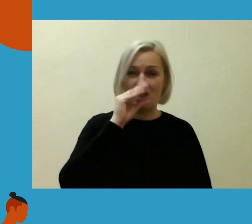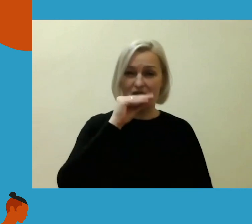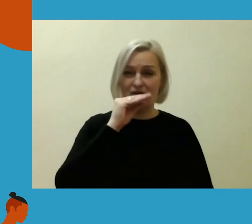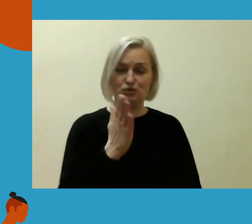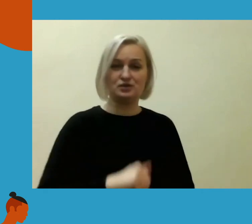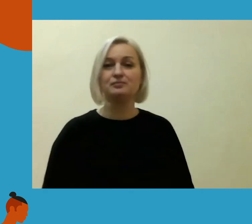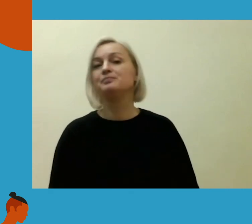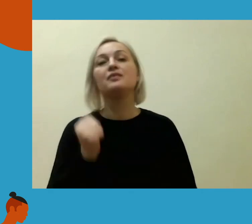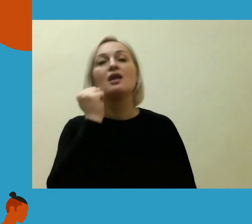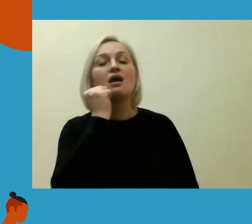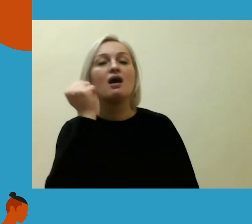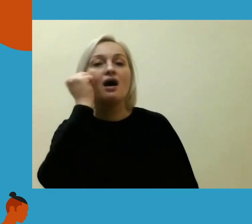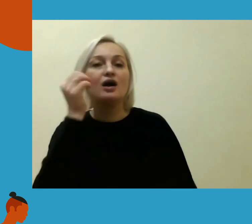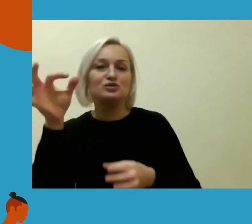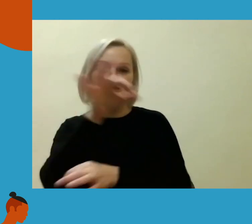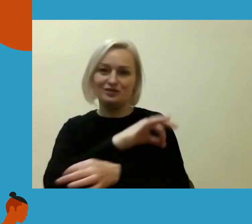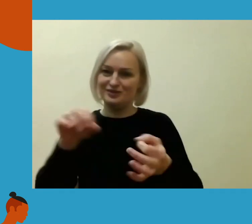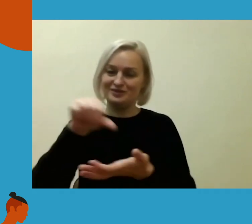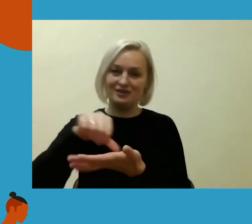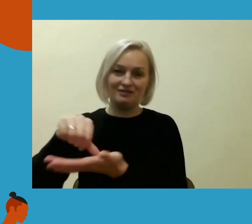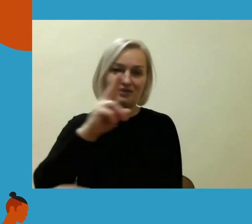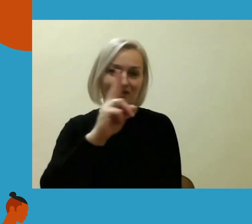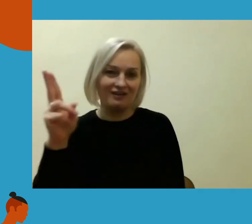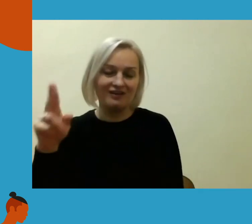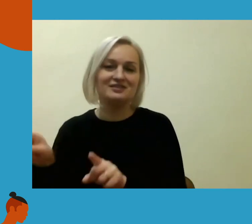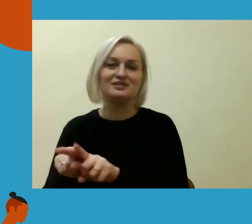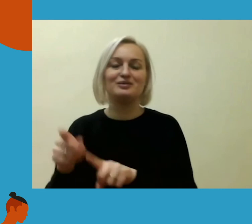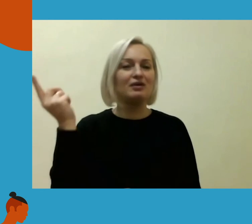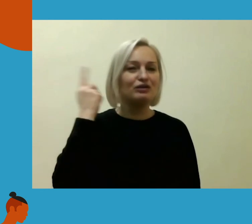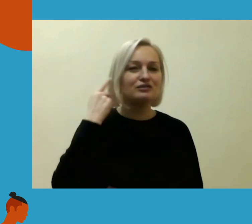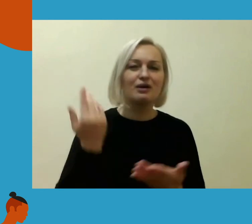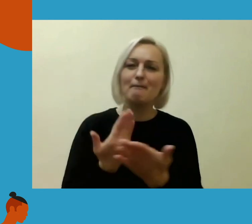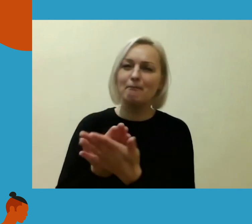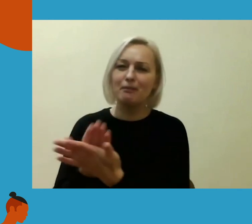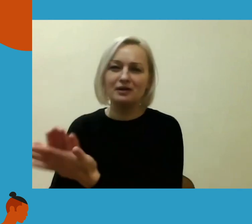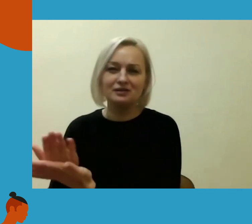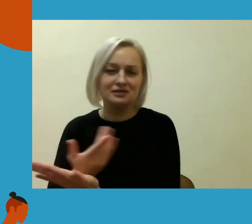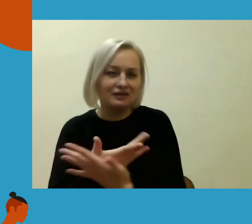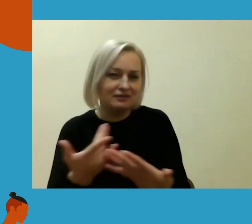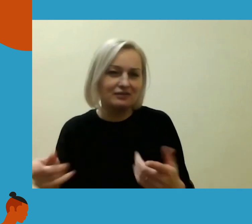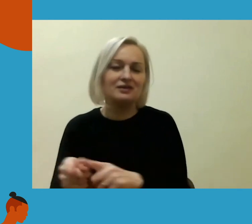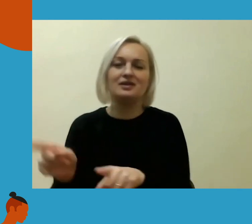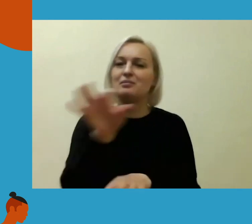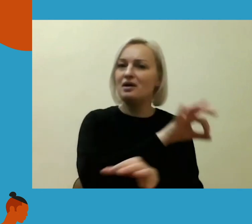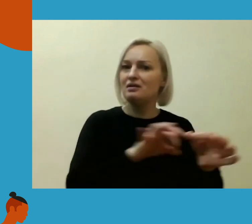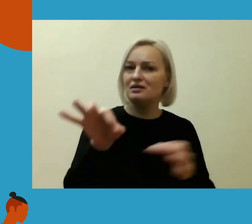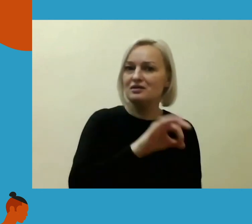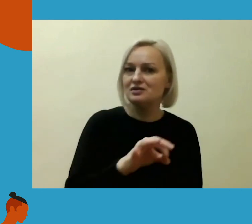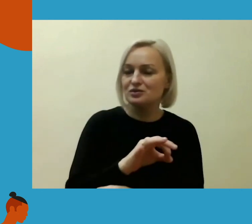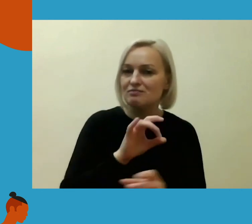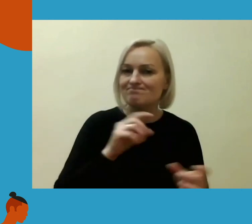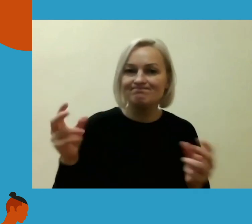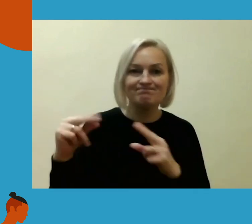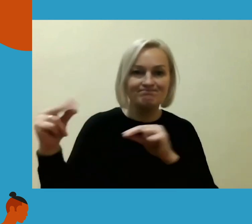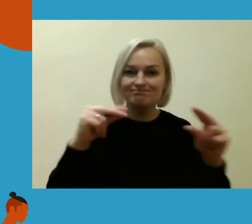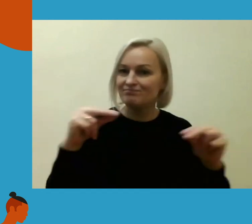Labai ačiū visiems diskusijos dalyviams, buvo tikrai įdomu ir išgirsti. May I thank all the participants of the debate.